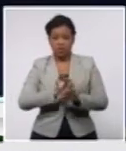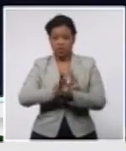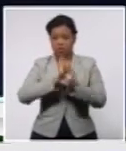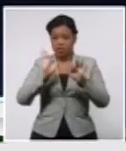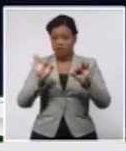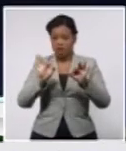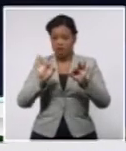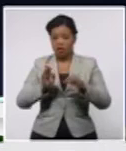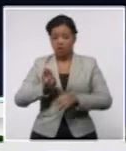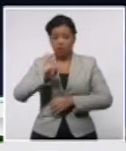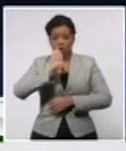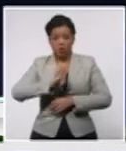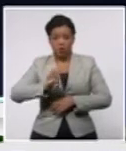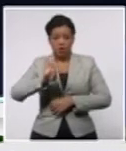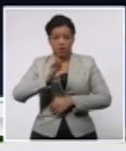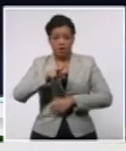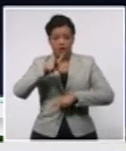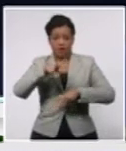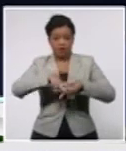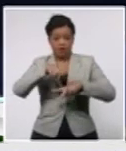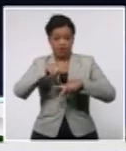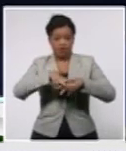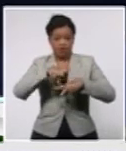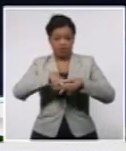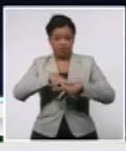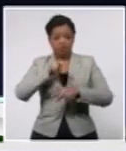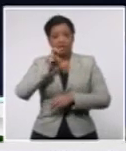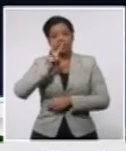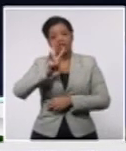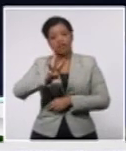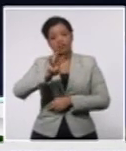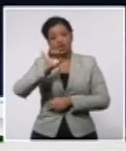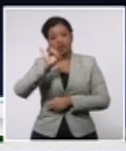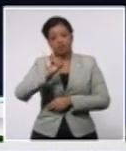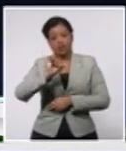1,426, in Havana's Provincial Center,